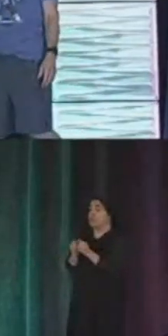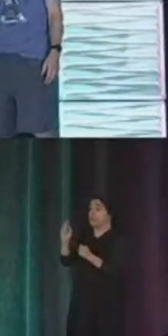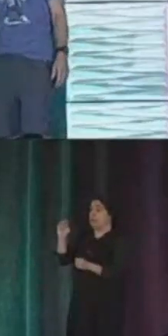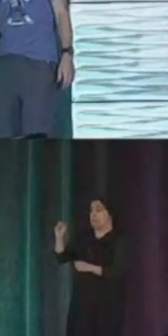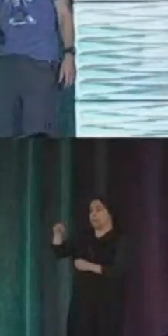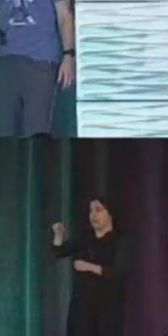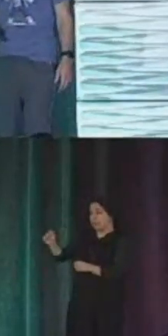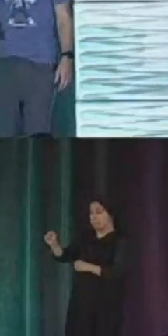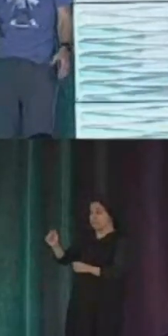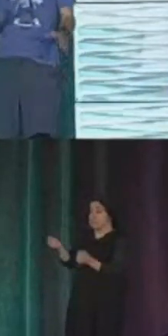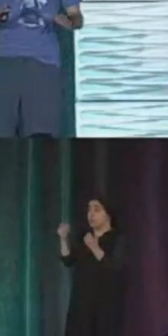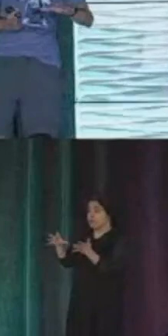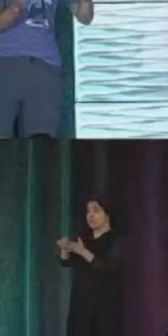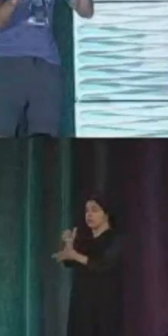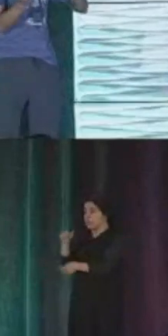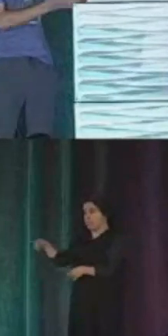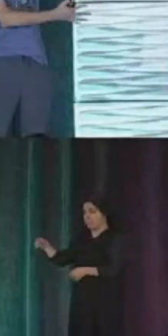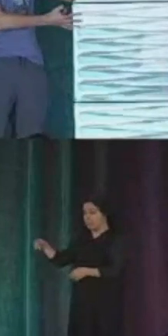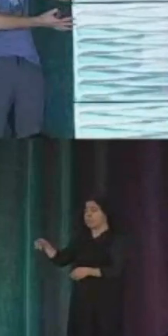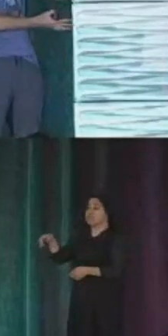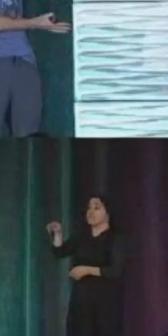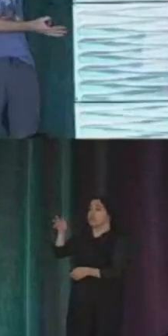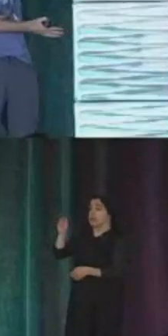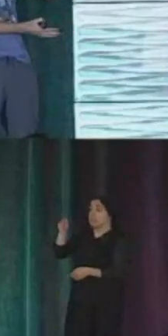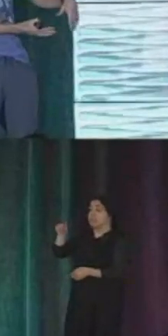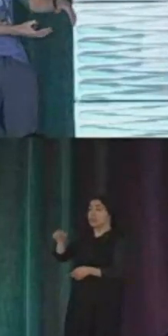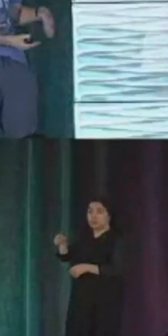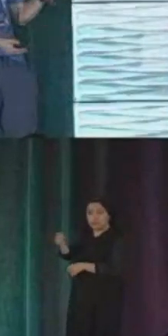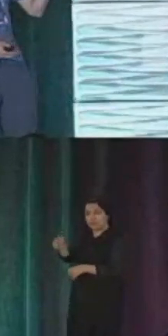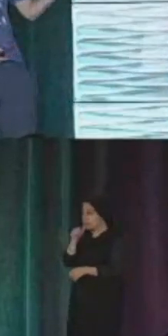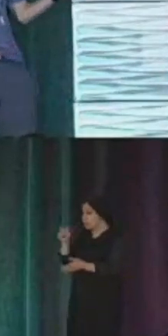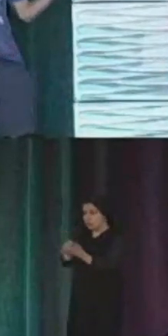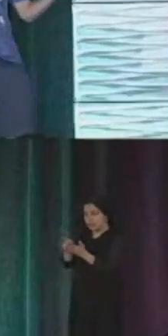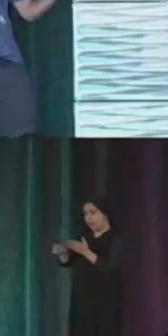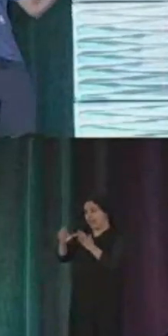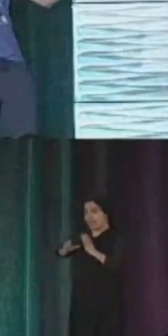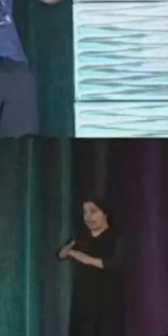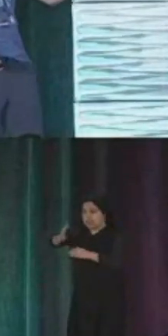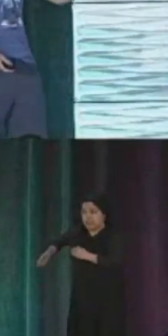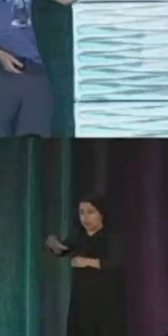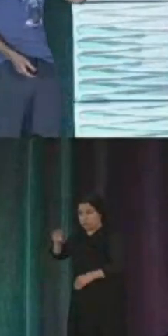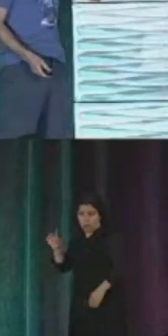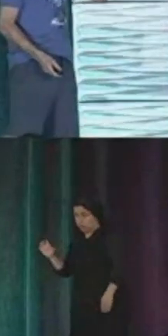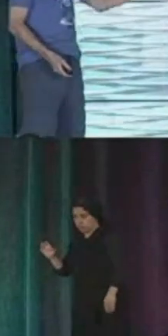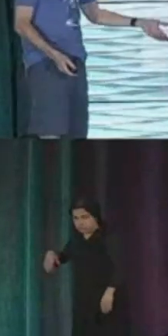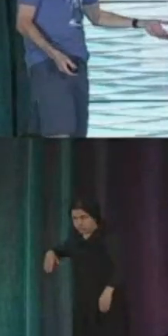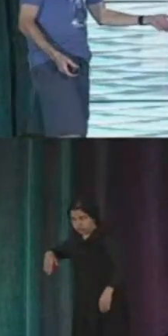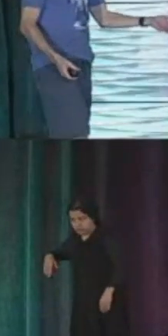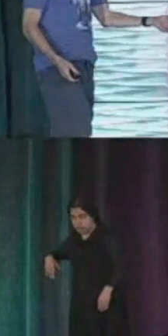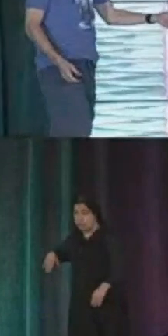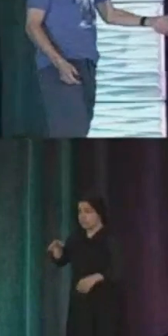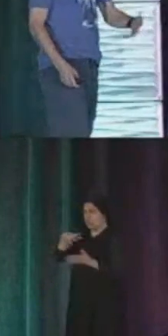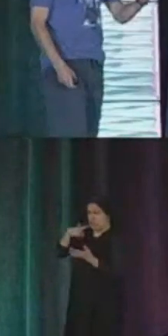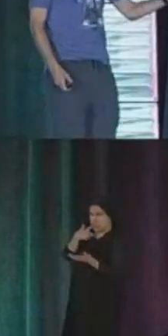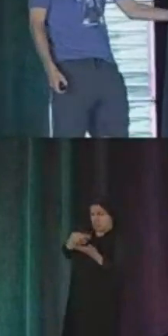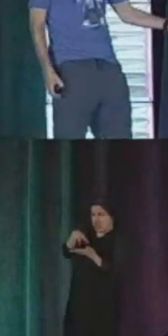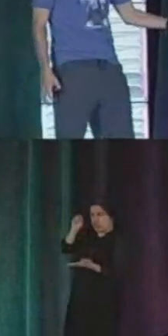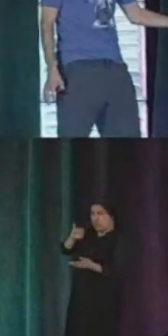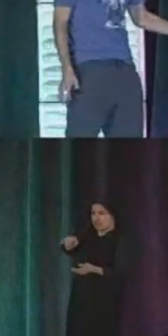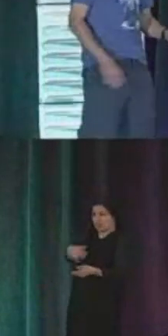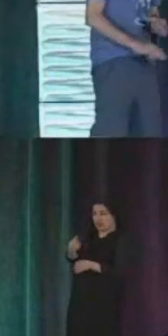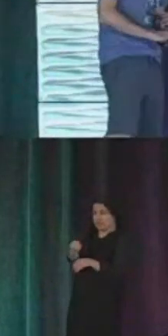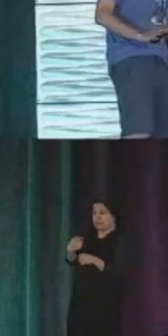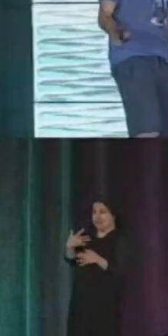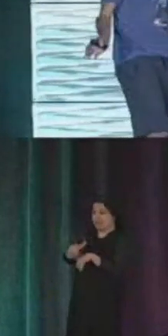a multi-page app, you didn't write any client-side code. Of course, we learned just a second ago, JavaScript was available since the